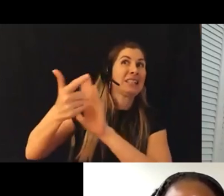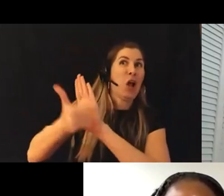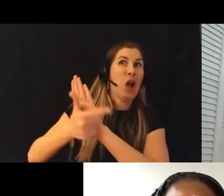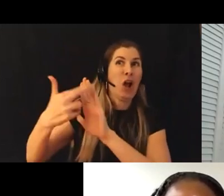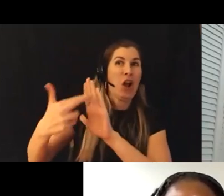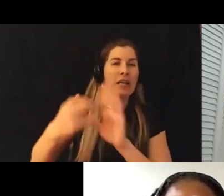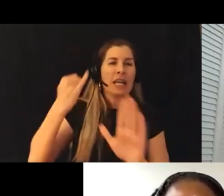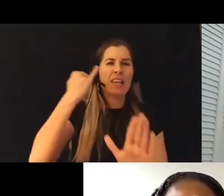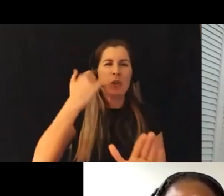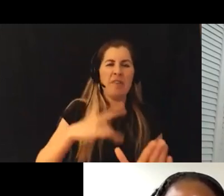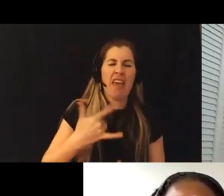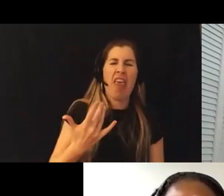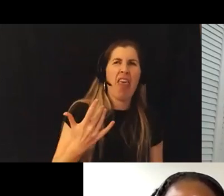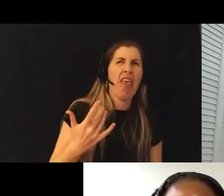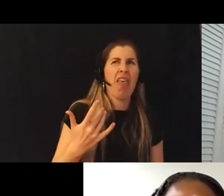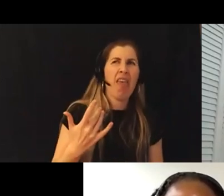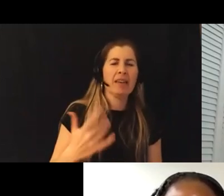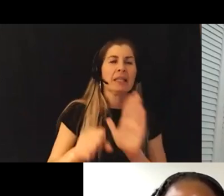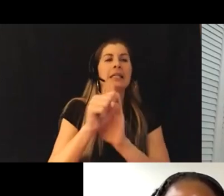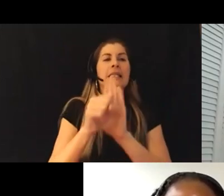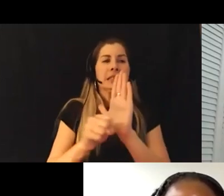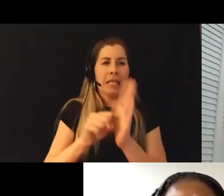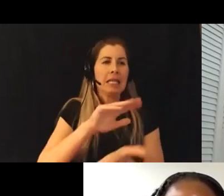yuck, the state standards are beautiful,